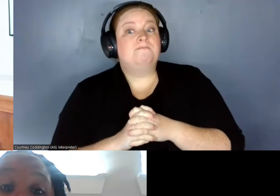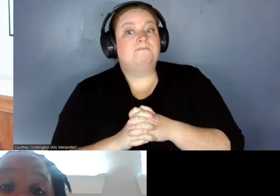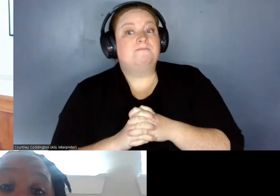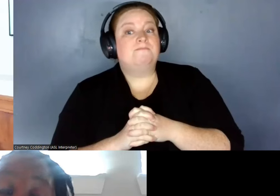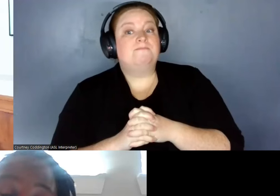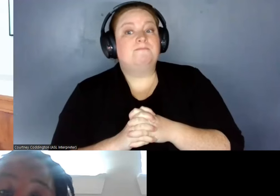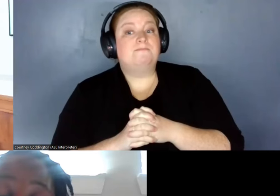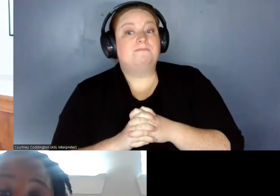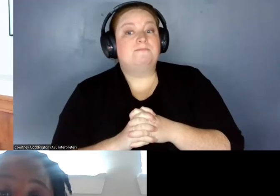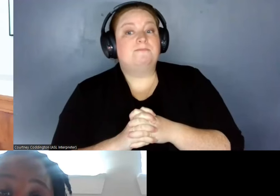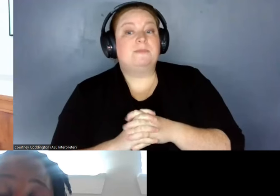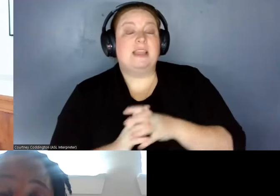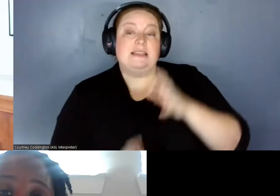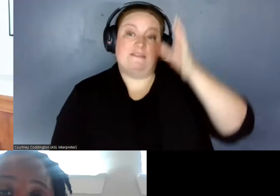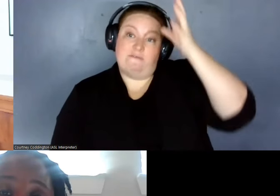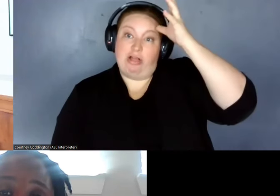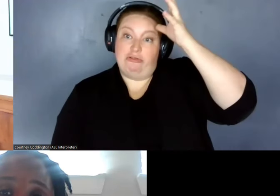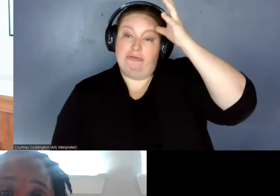A father.